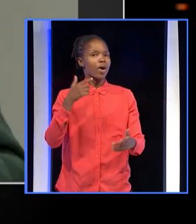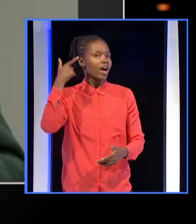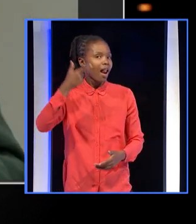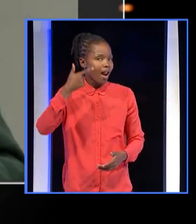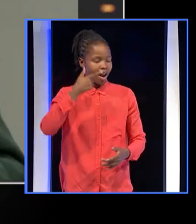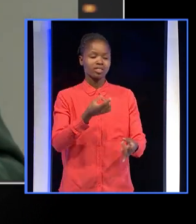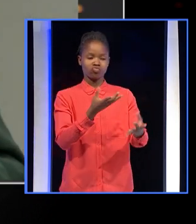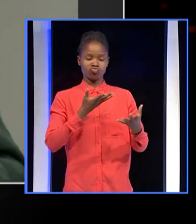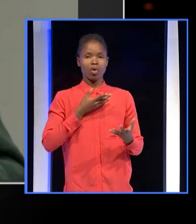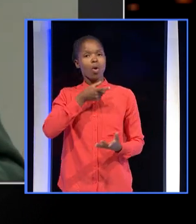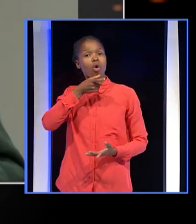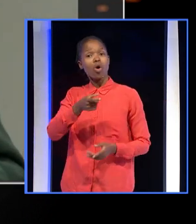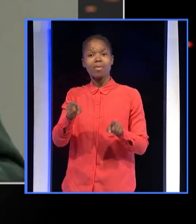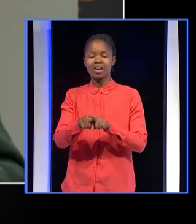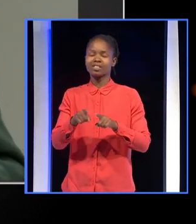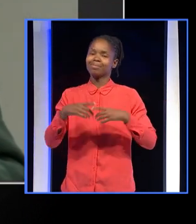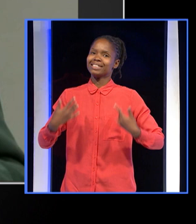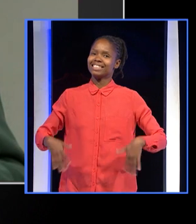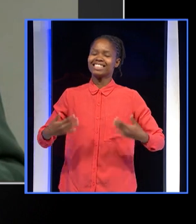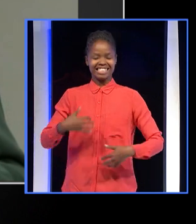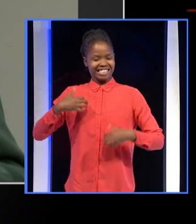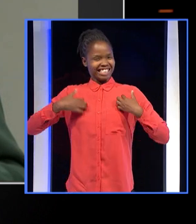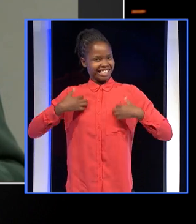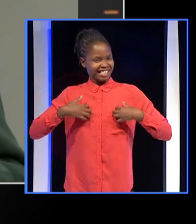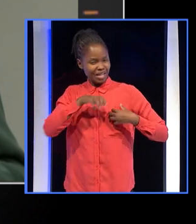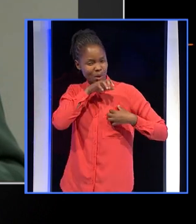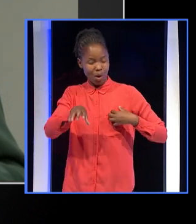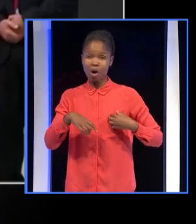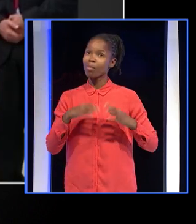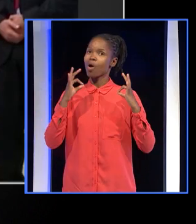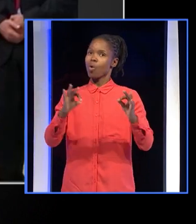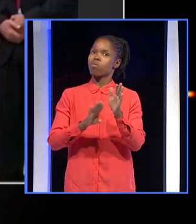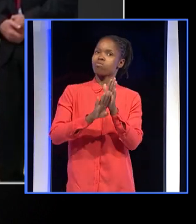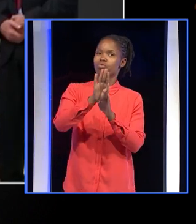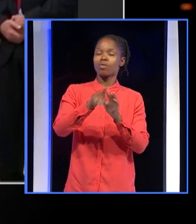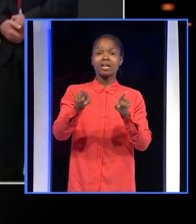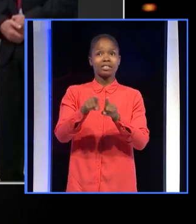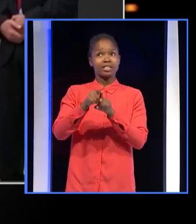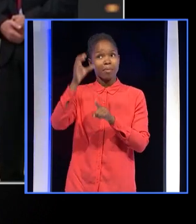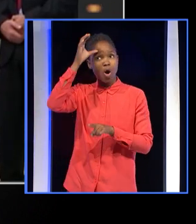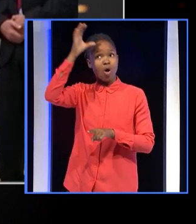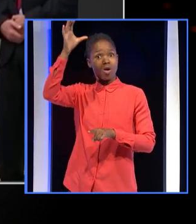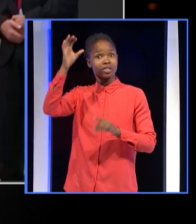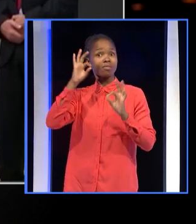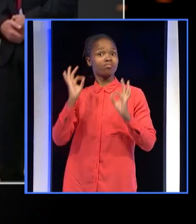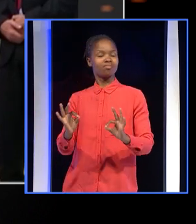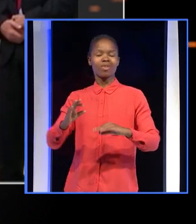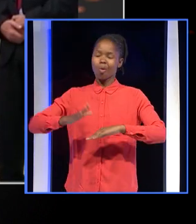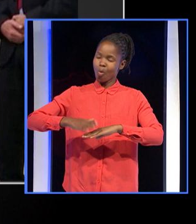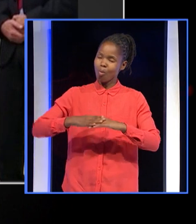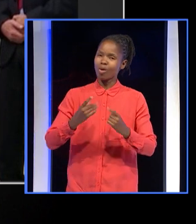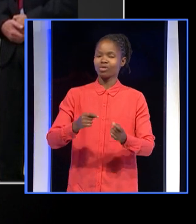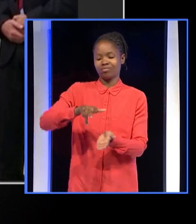Tropical Medicine, said it was a welcome and exciting advance, but added, proof of concept is a long way from usable